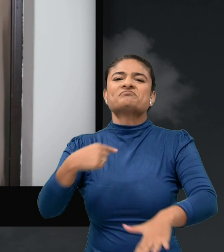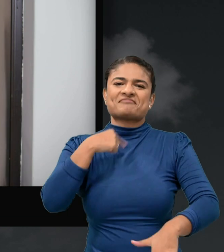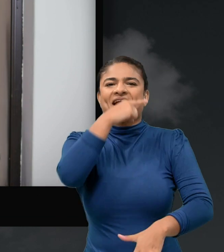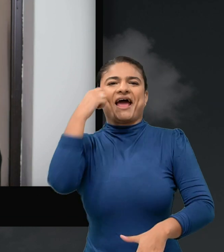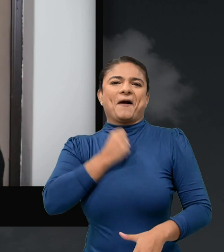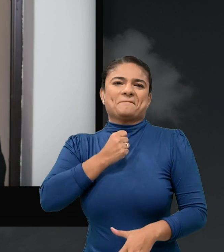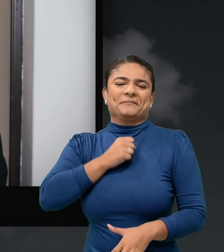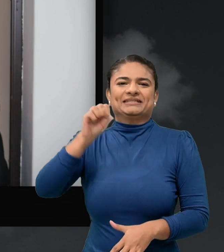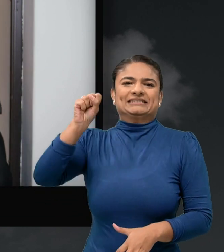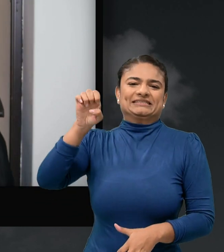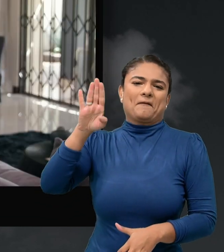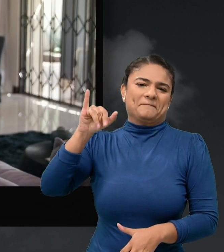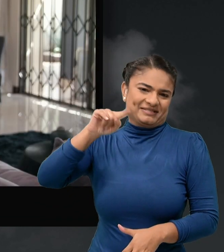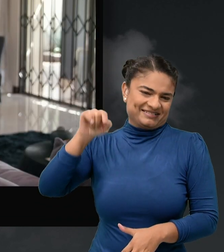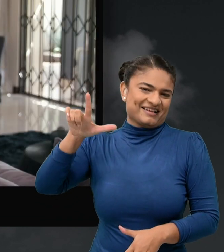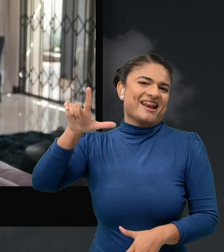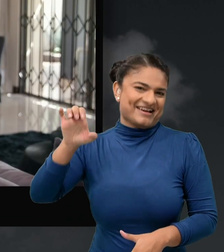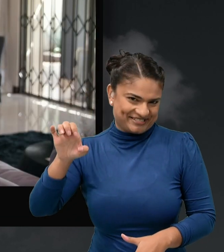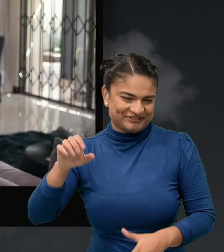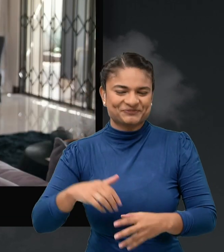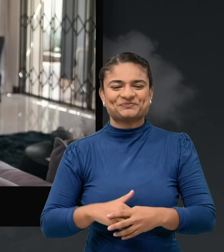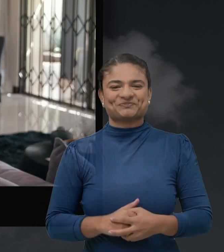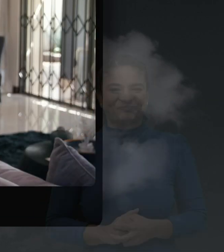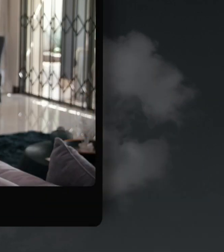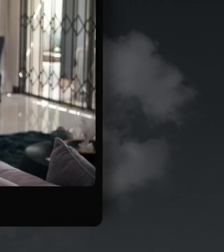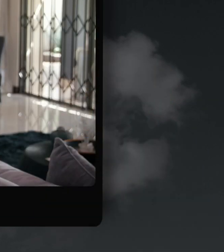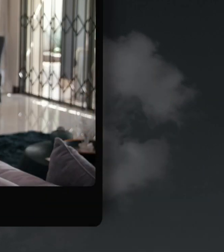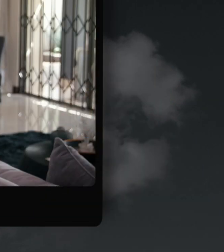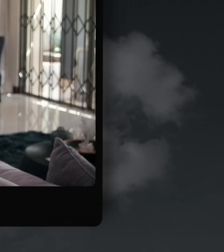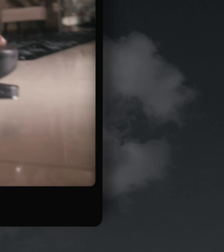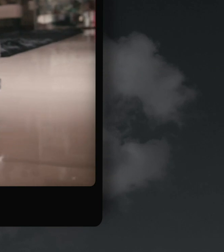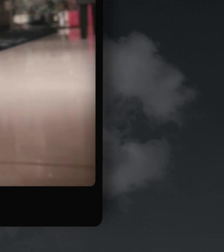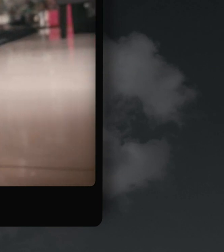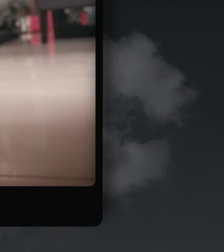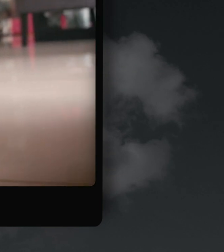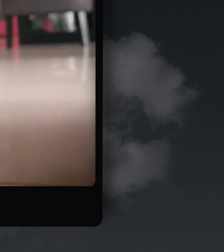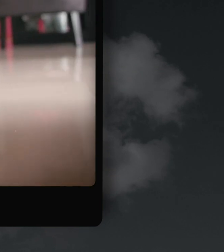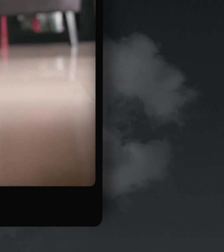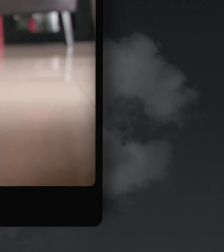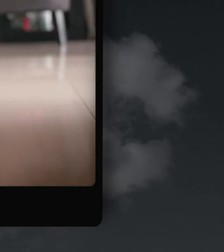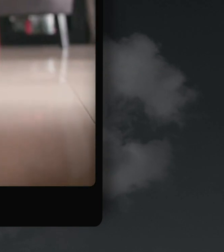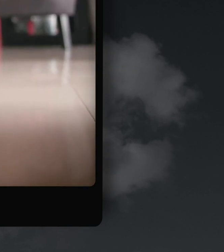her job, and therefore she called me Sebenzile.